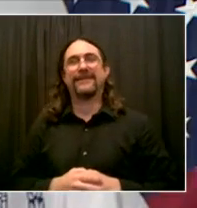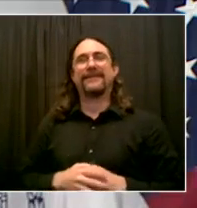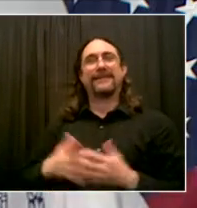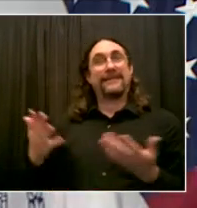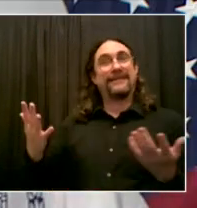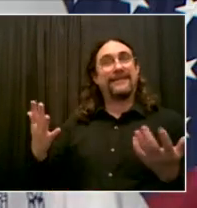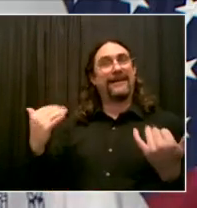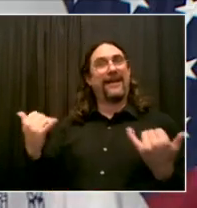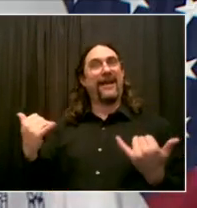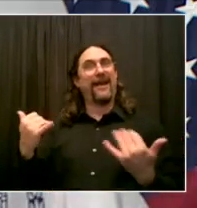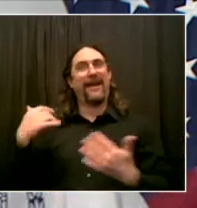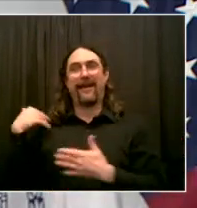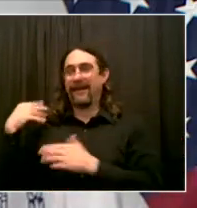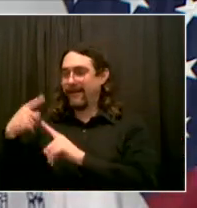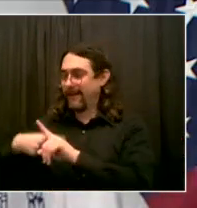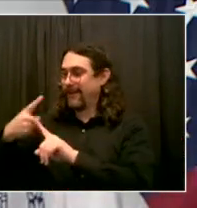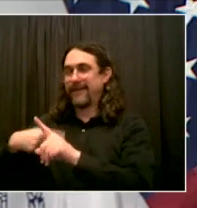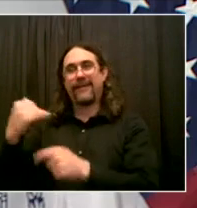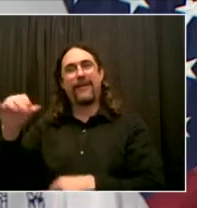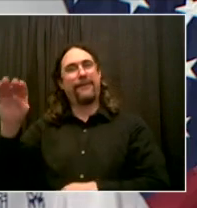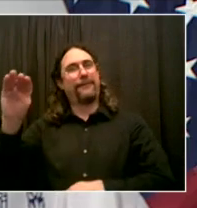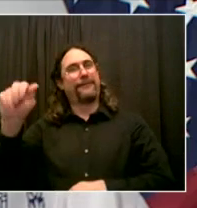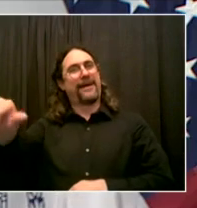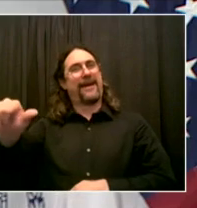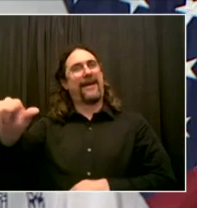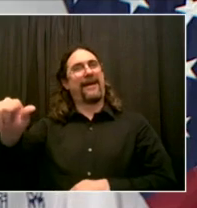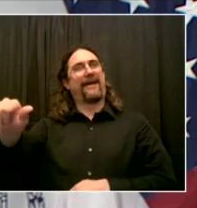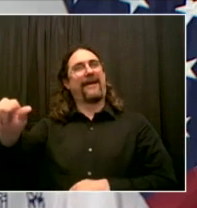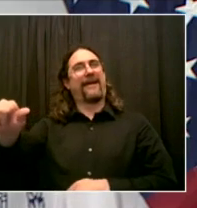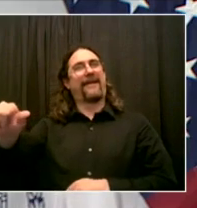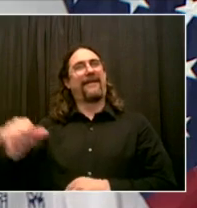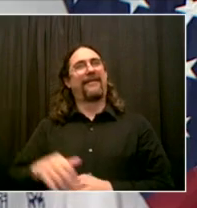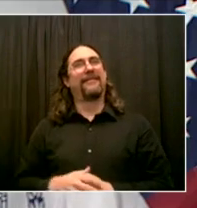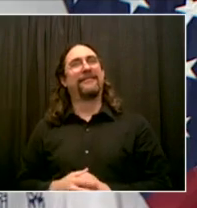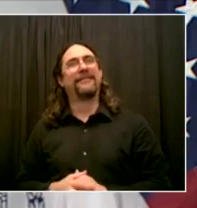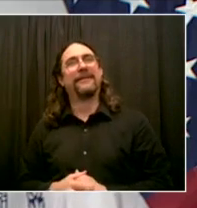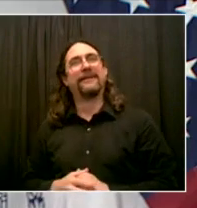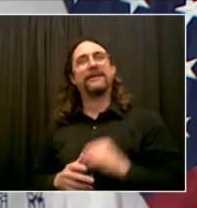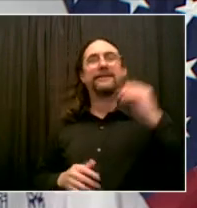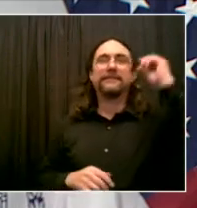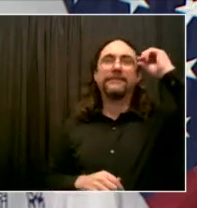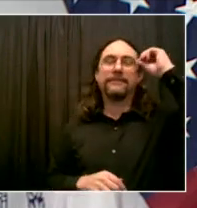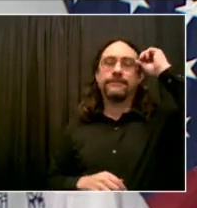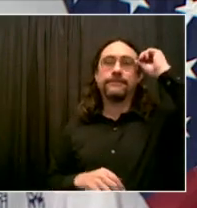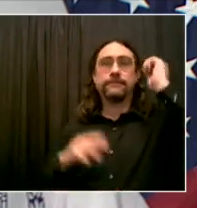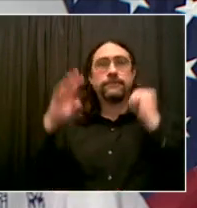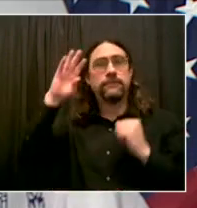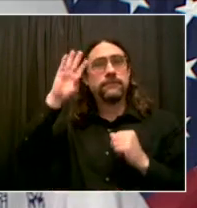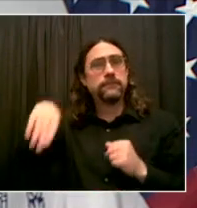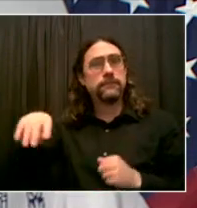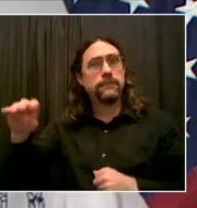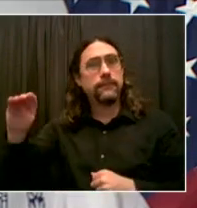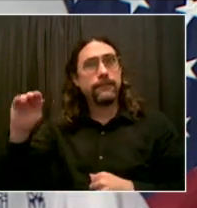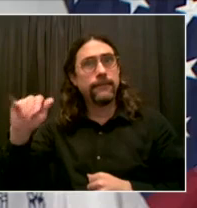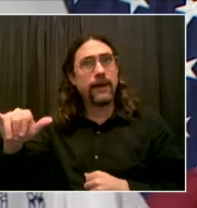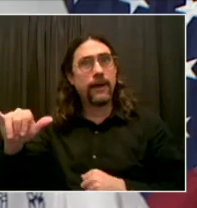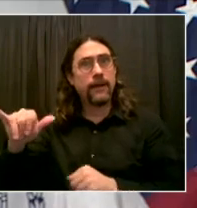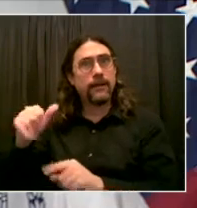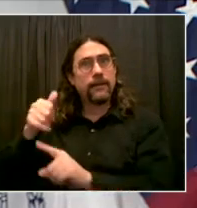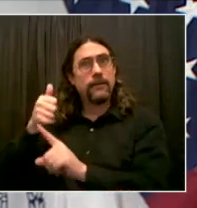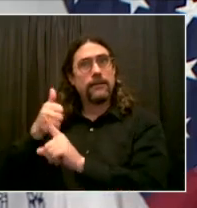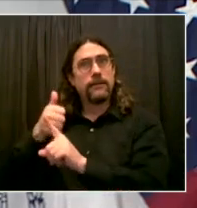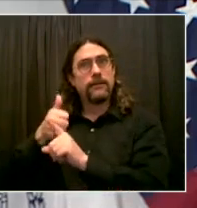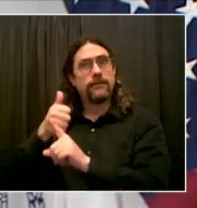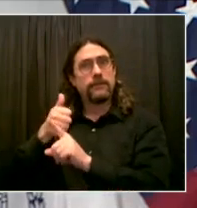is Asian American Pacific Islander Heritage Month. And throughout this month, it is a chance to celebrate and appreciate